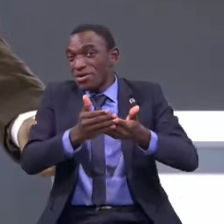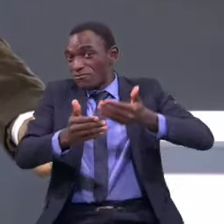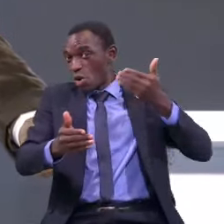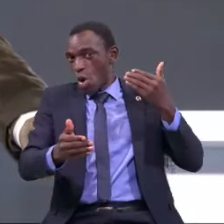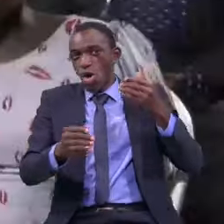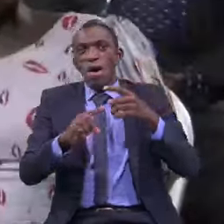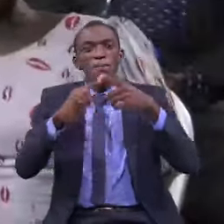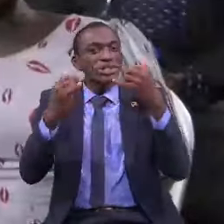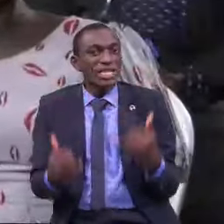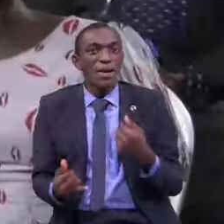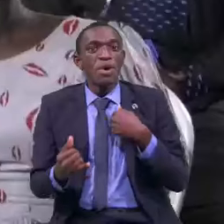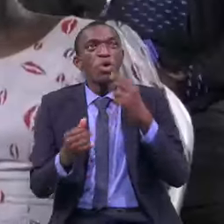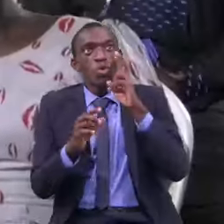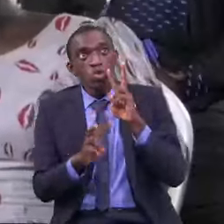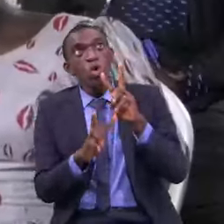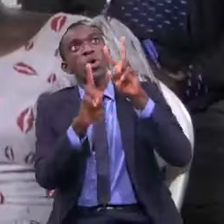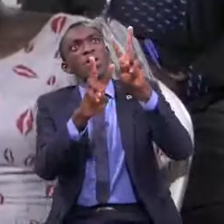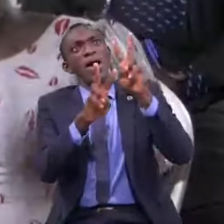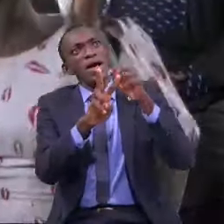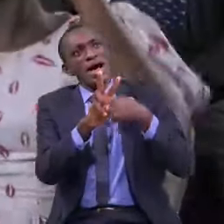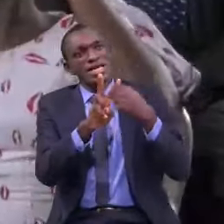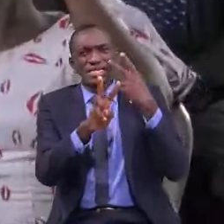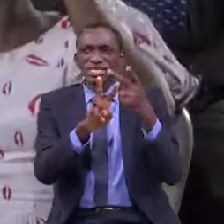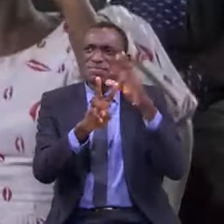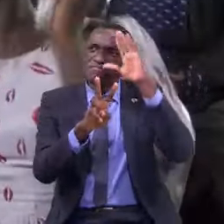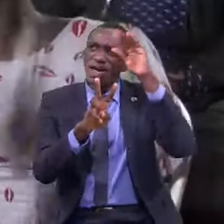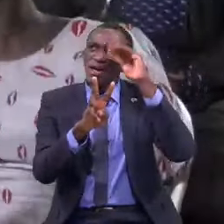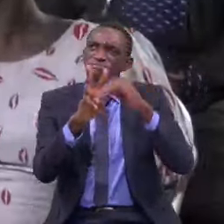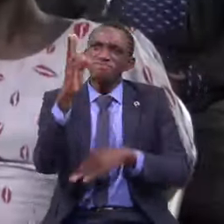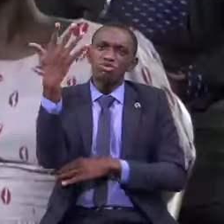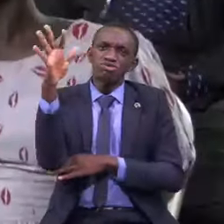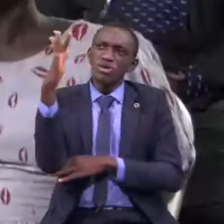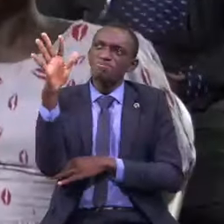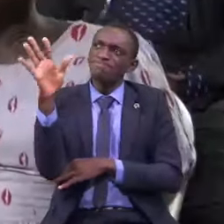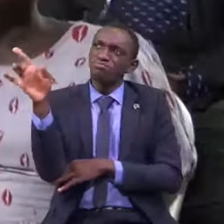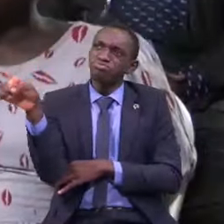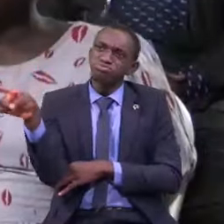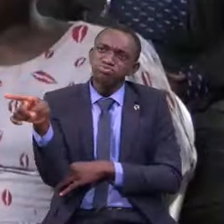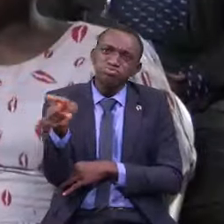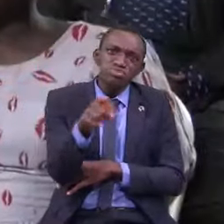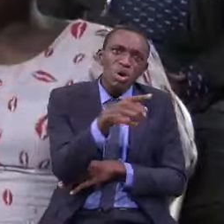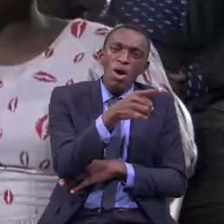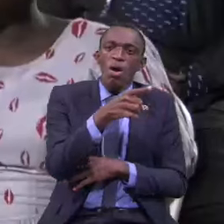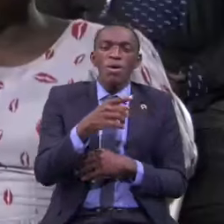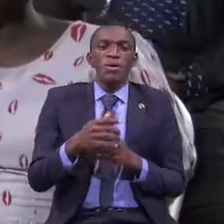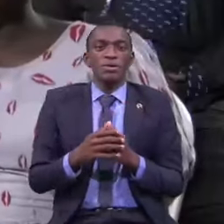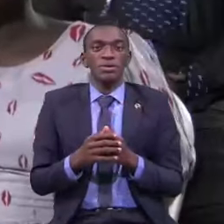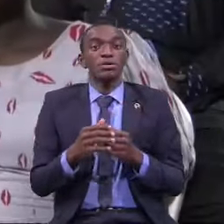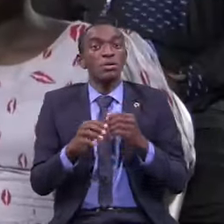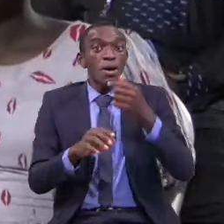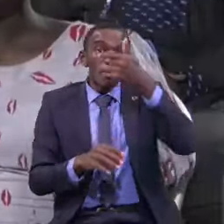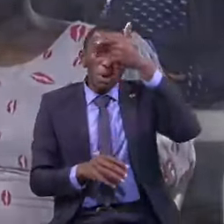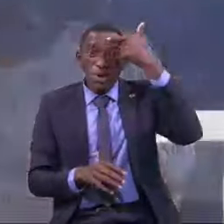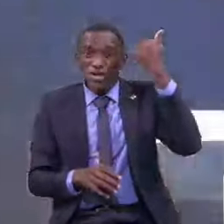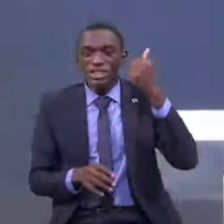up. I see men, they're like trees. But because they are